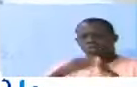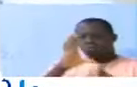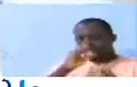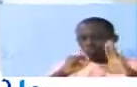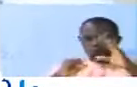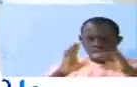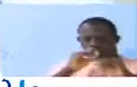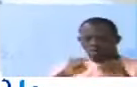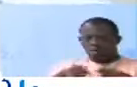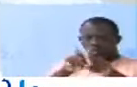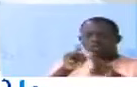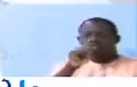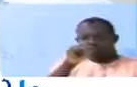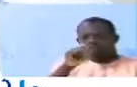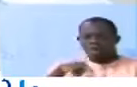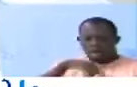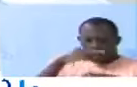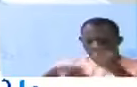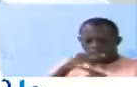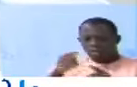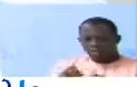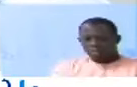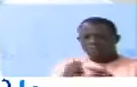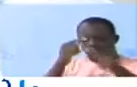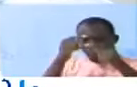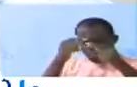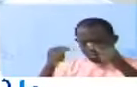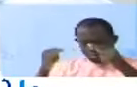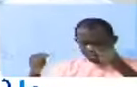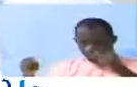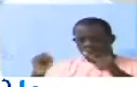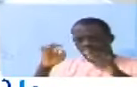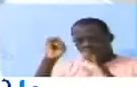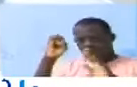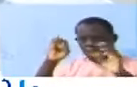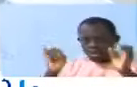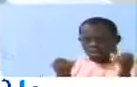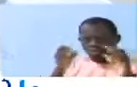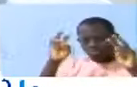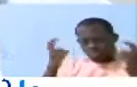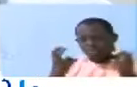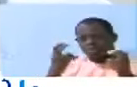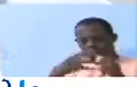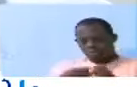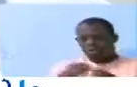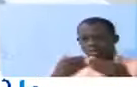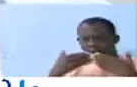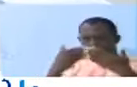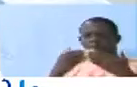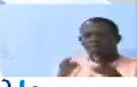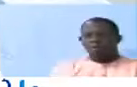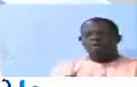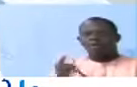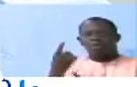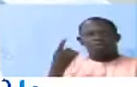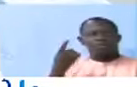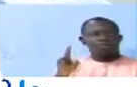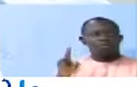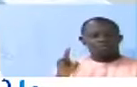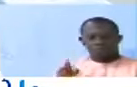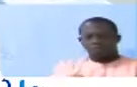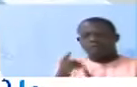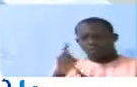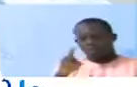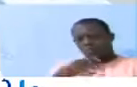issues. First, we would wish to discuss your